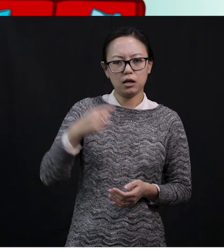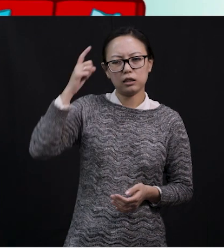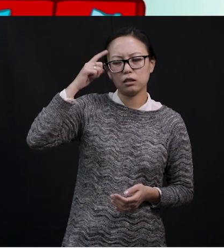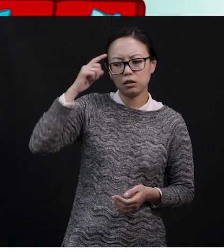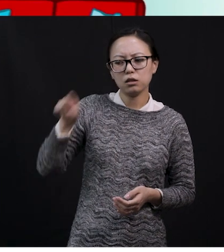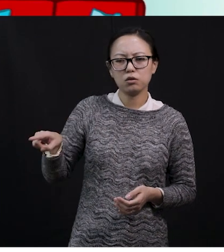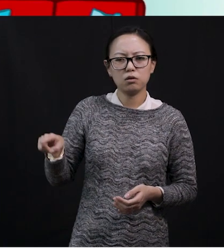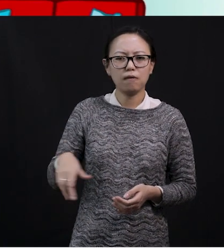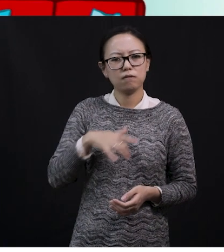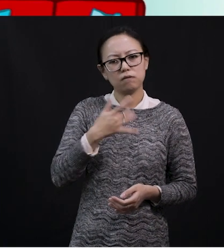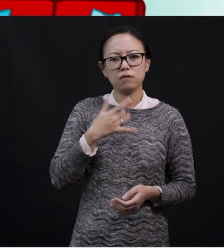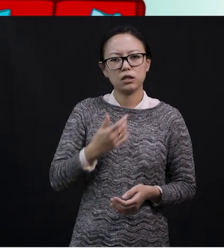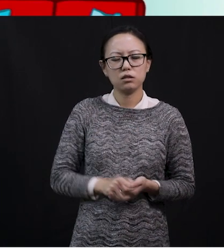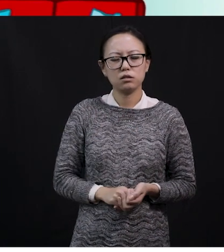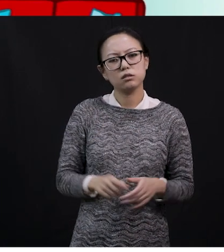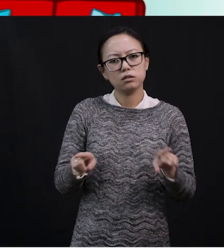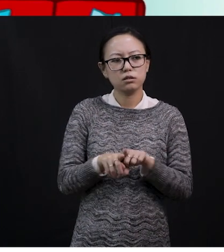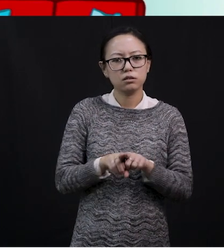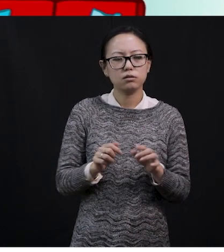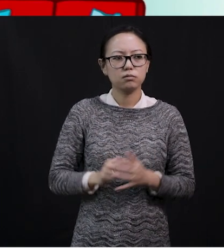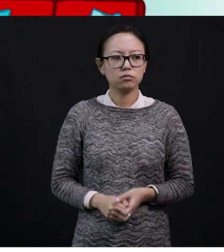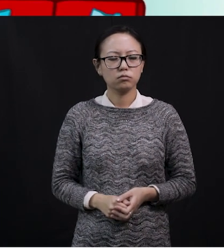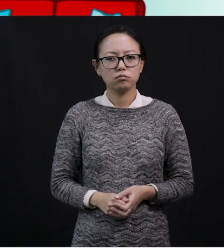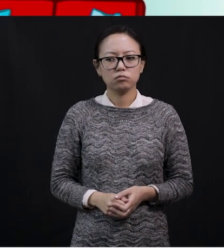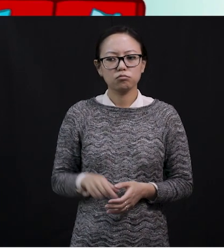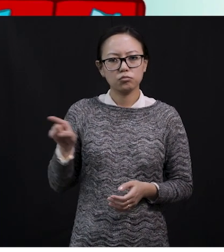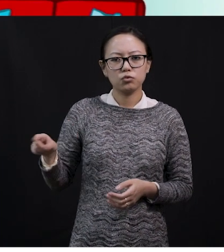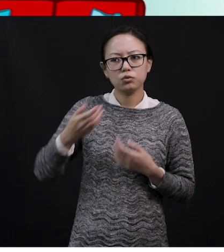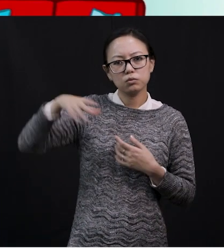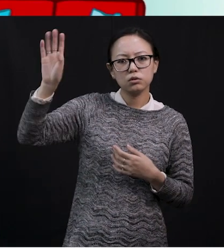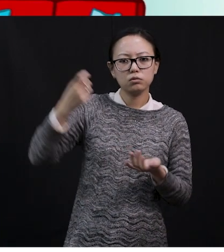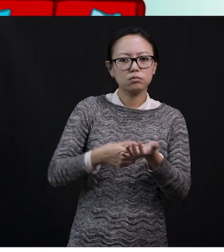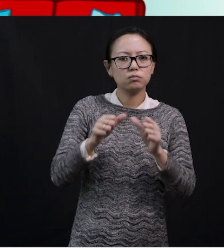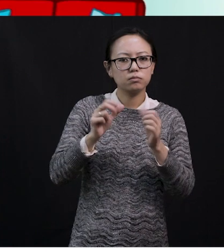that you have been to Ranchi, but you have forgotten about it.